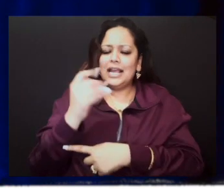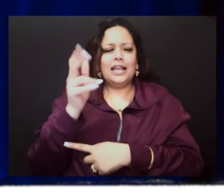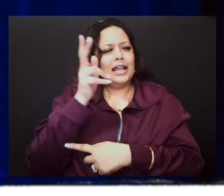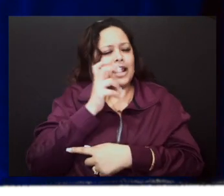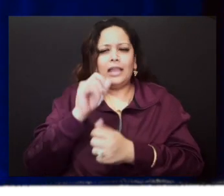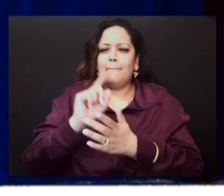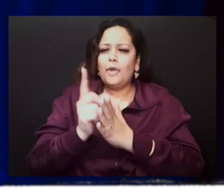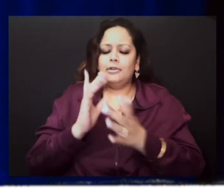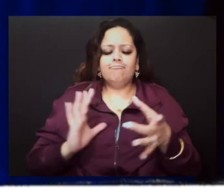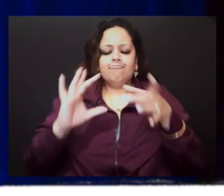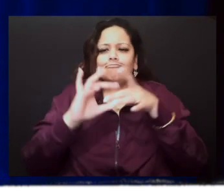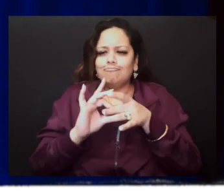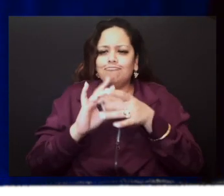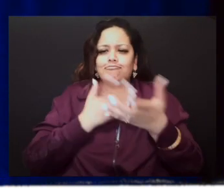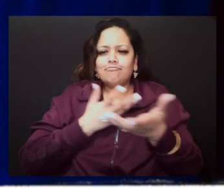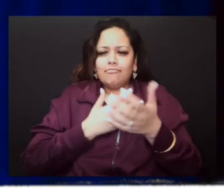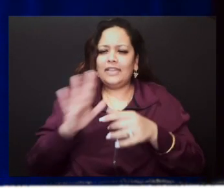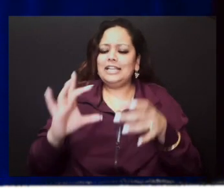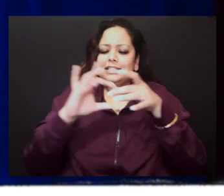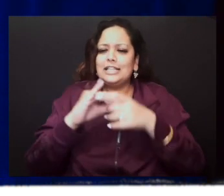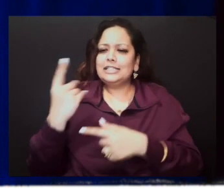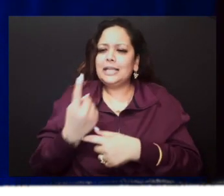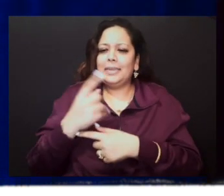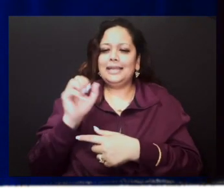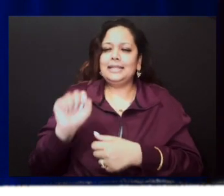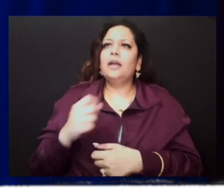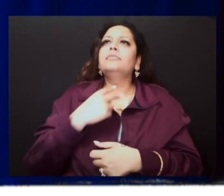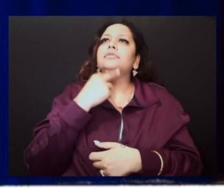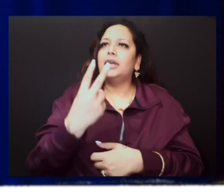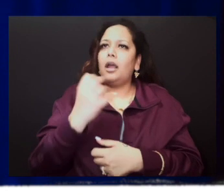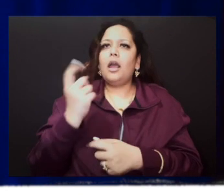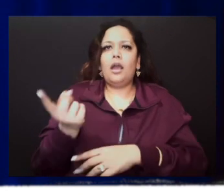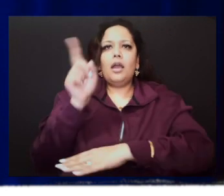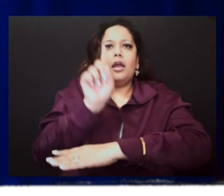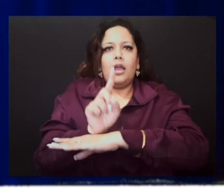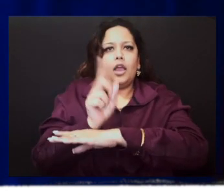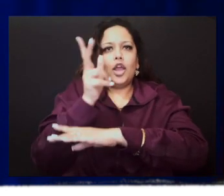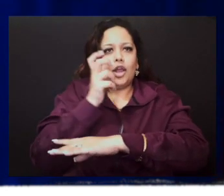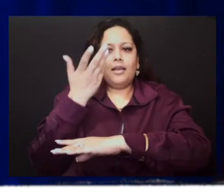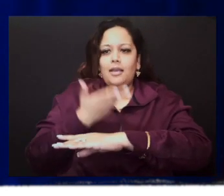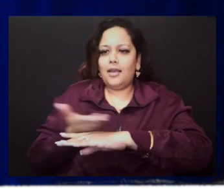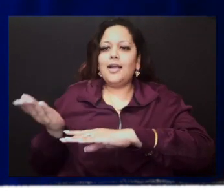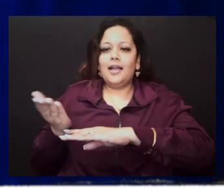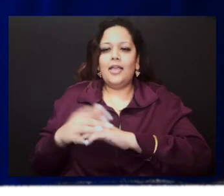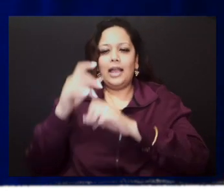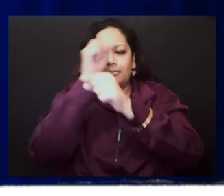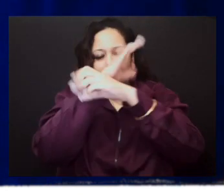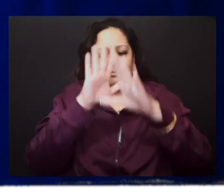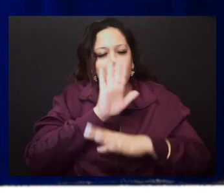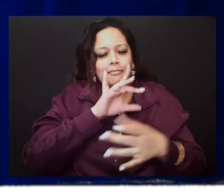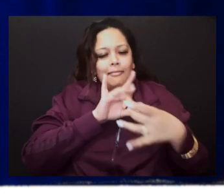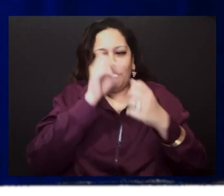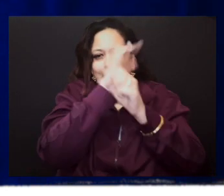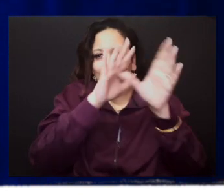of engagement. It's their connection to something they have seen or heard. Working with a child's imagination to